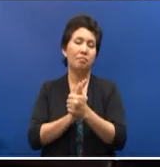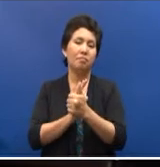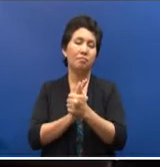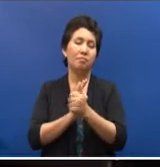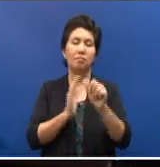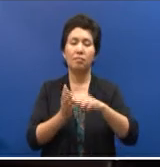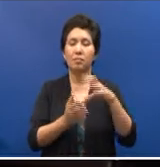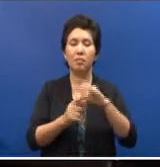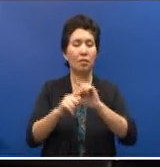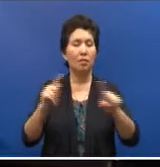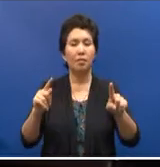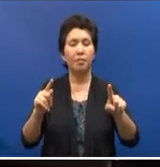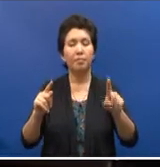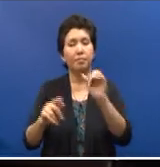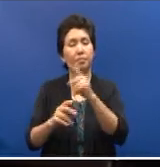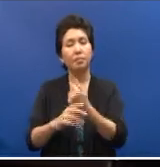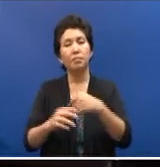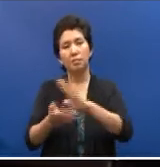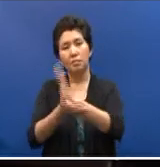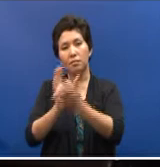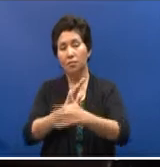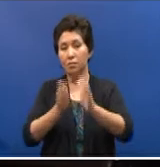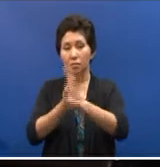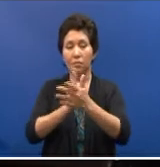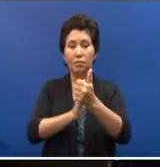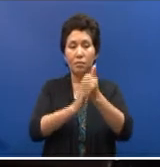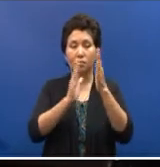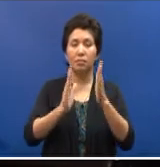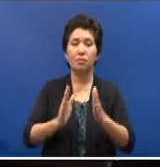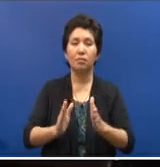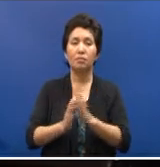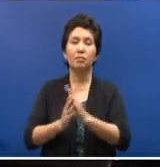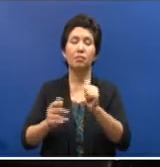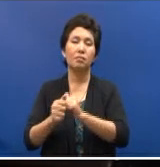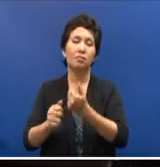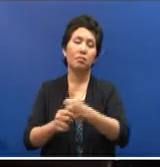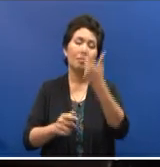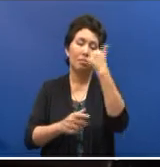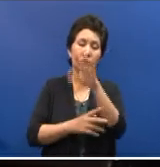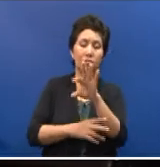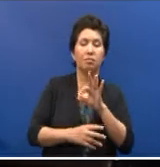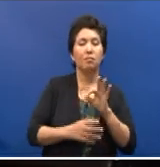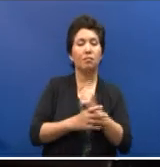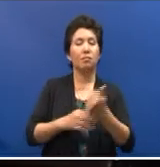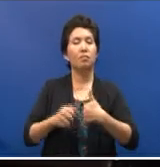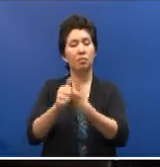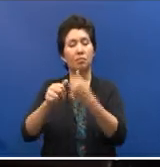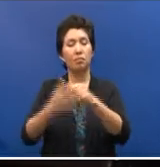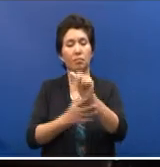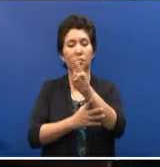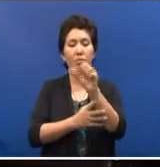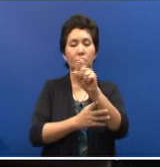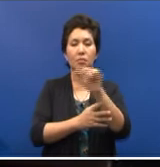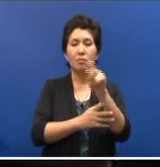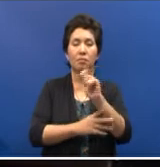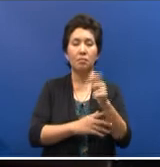wisdom. Okay, but one may becomes a leader by virtue of one's ancestry. Okay, so although